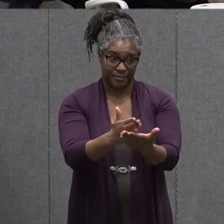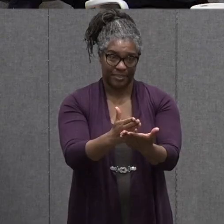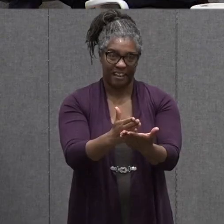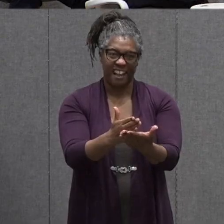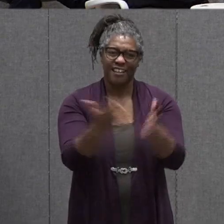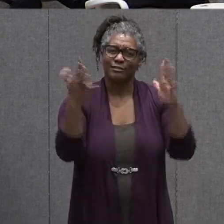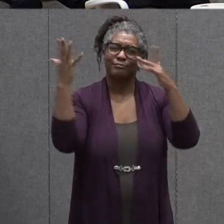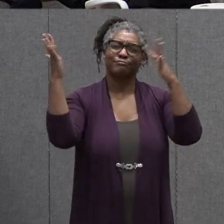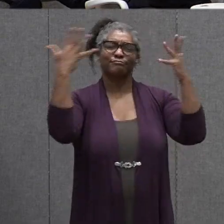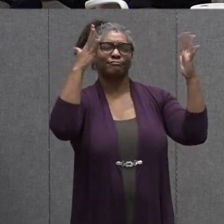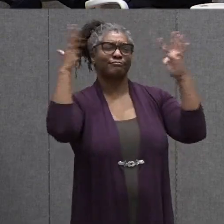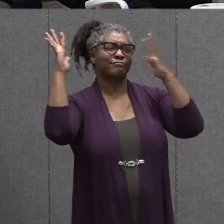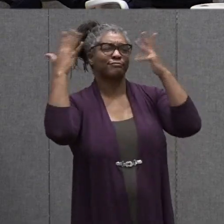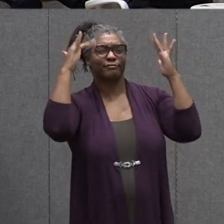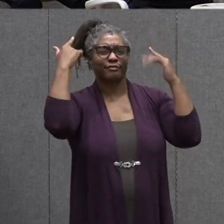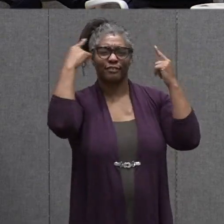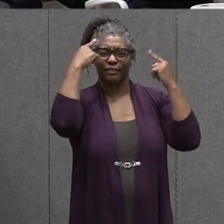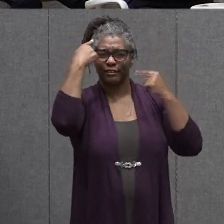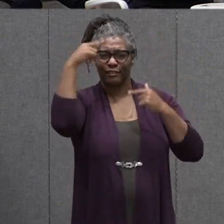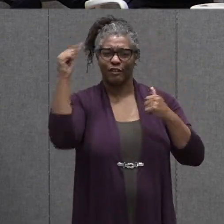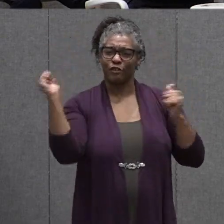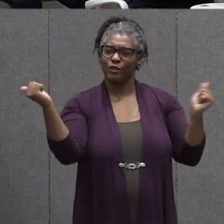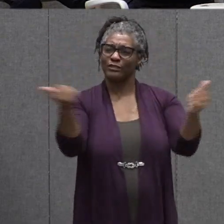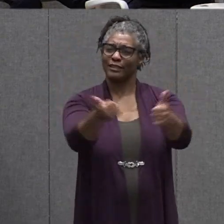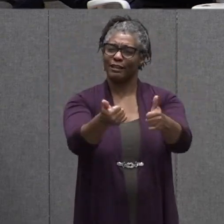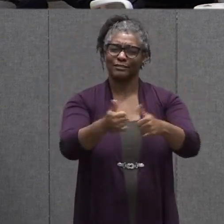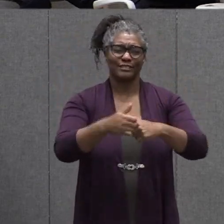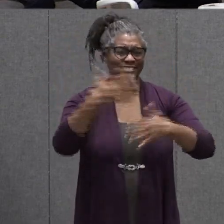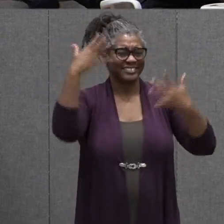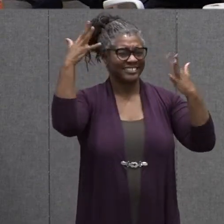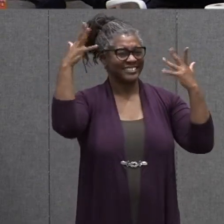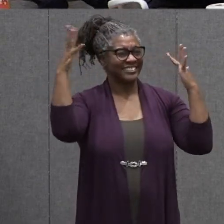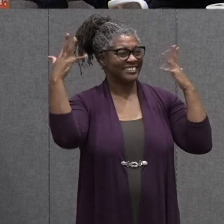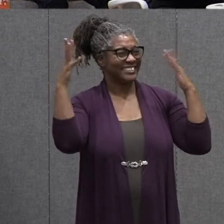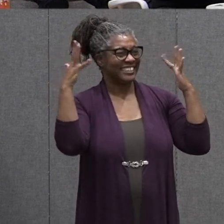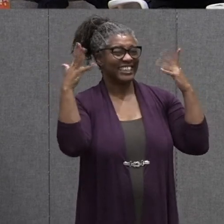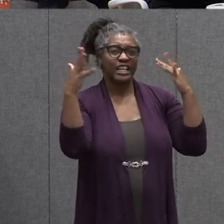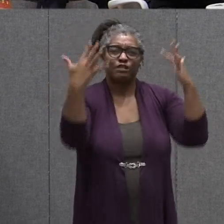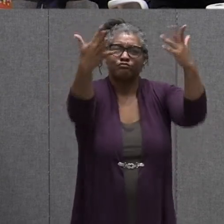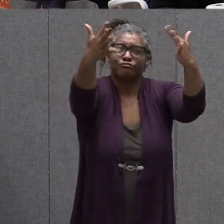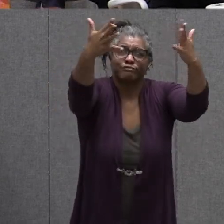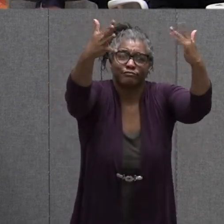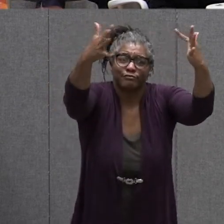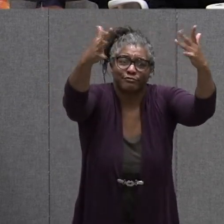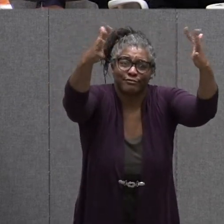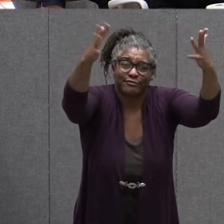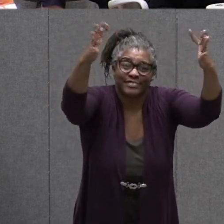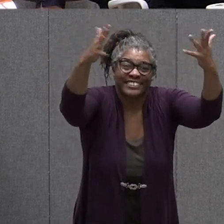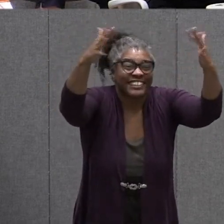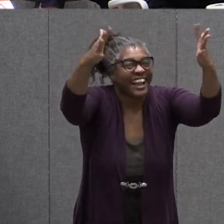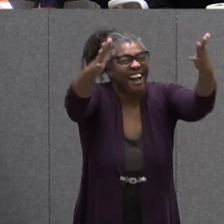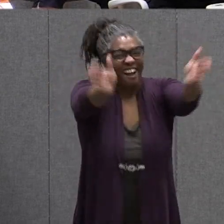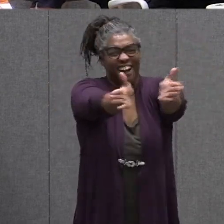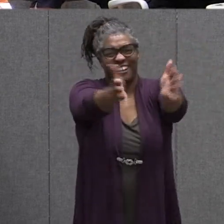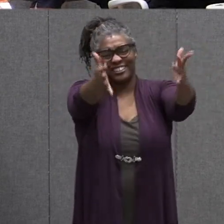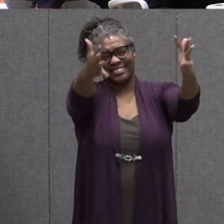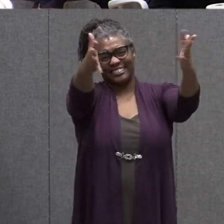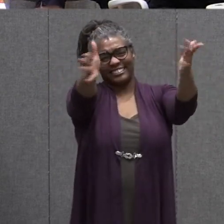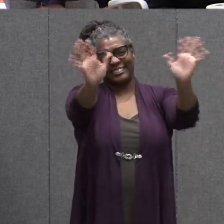yourselves a round of applause. Wow. And we're giving you a round of applause because you took your solo.